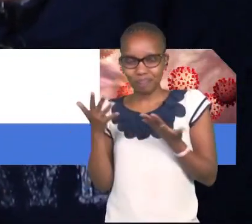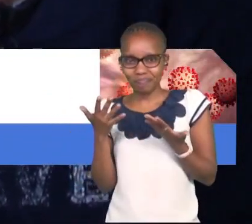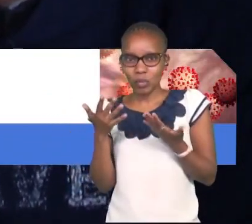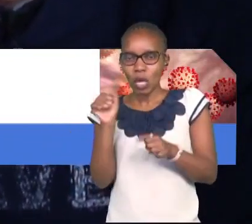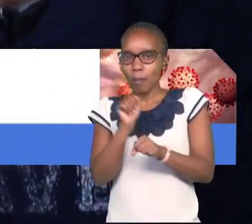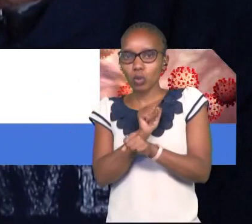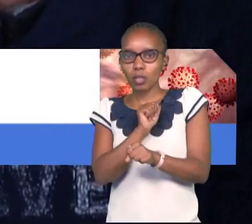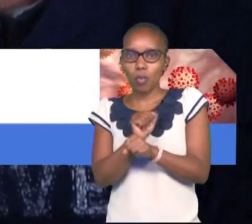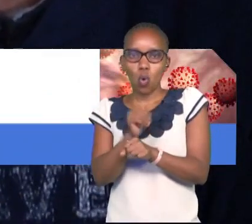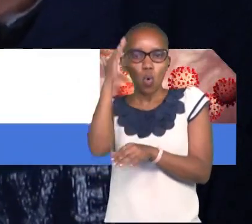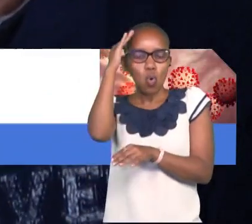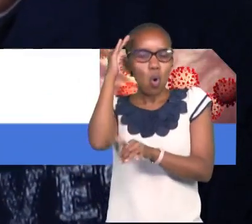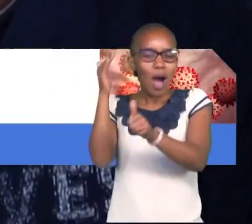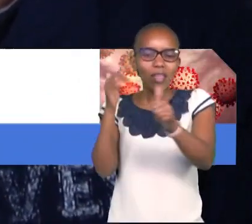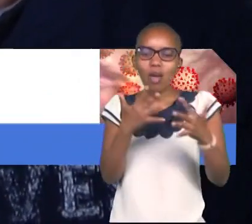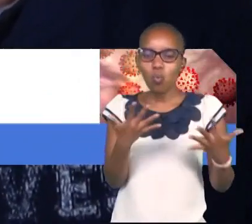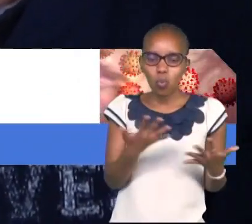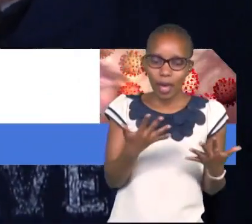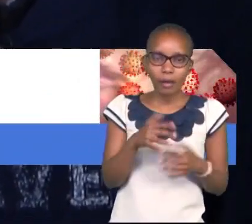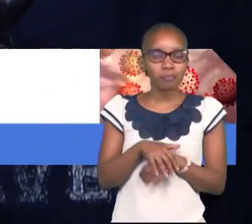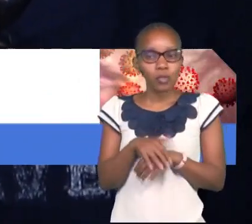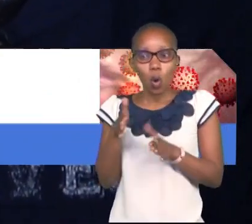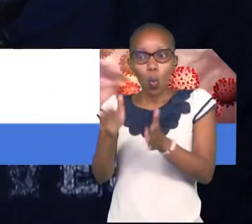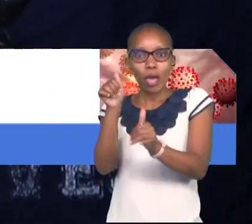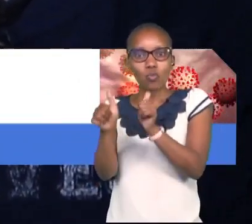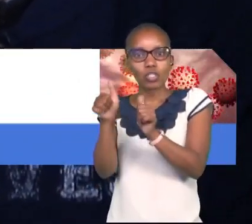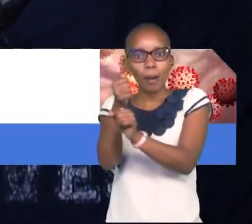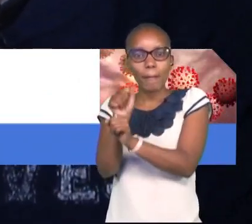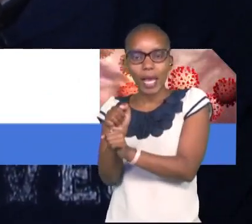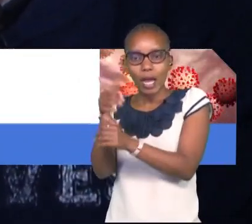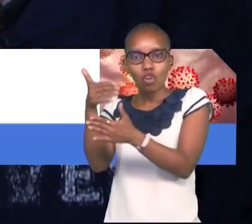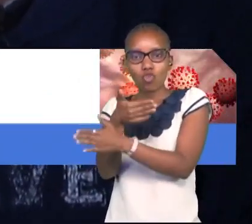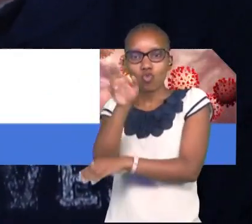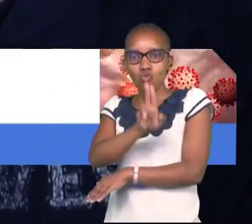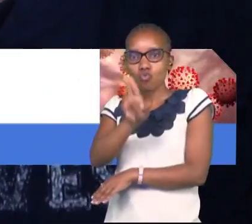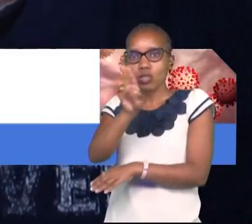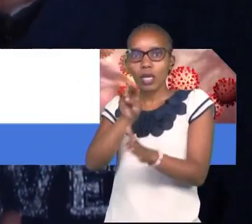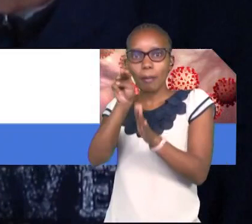find the rest of their pieces. The only way would be to make new pieces using other material.